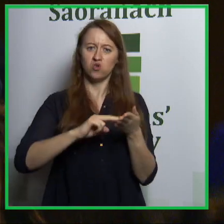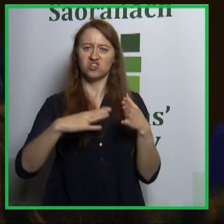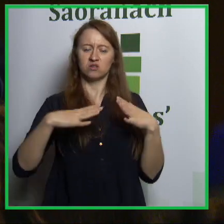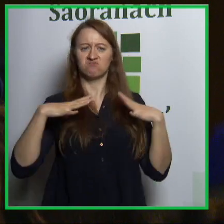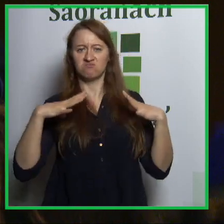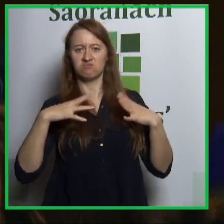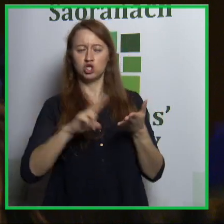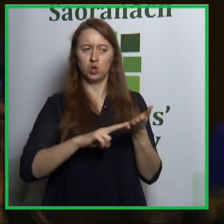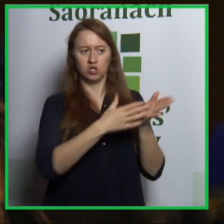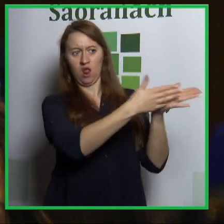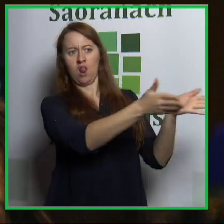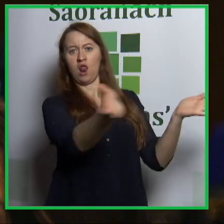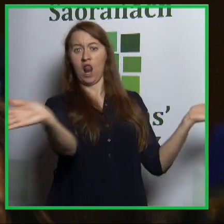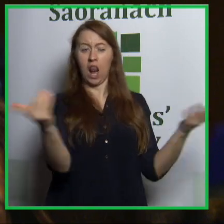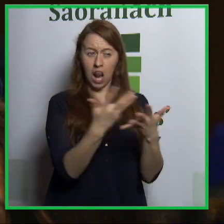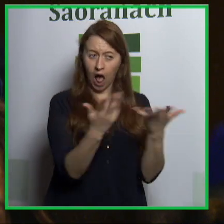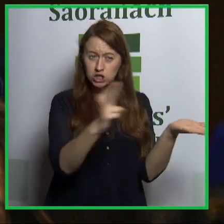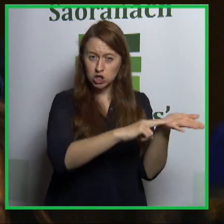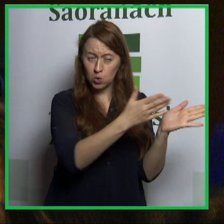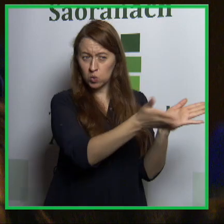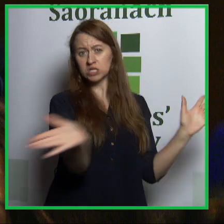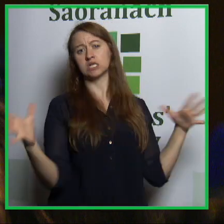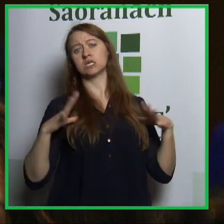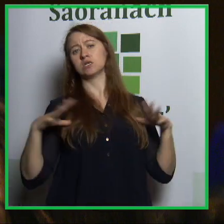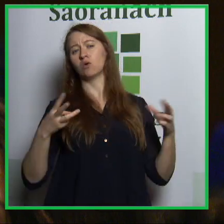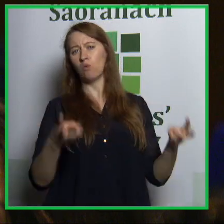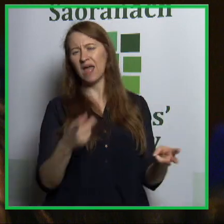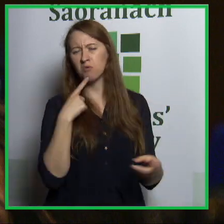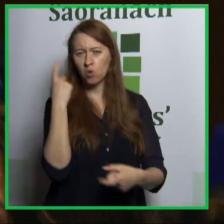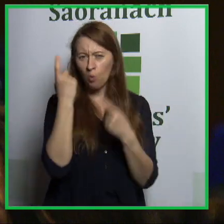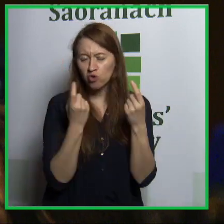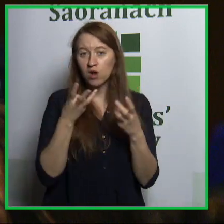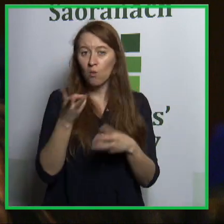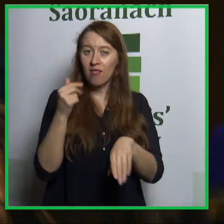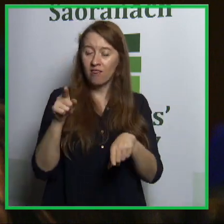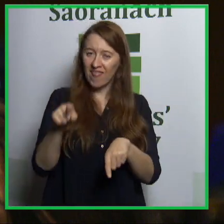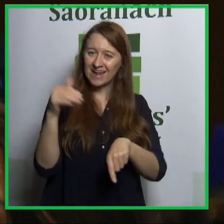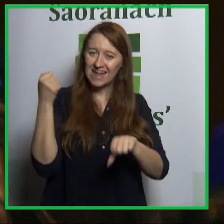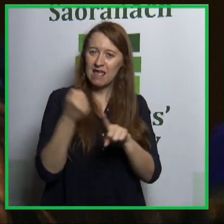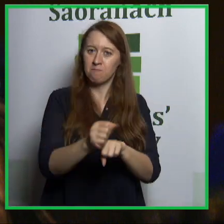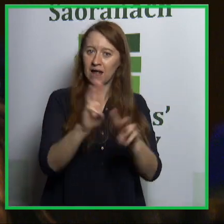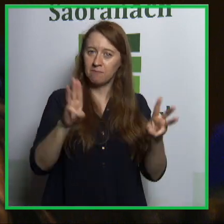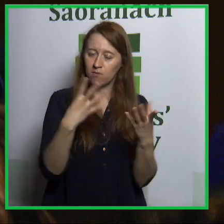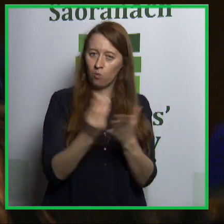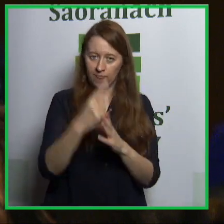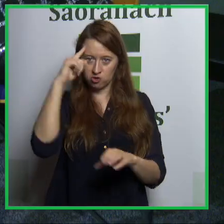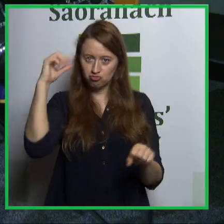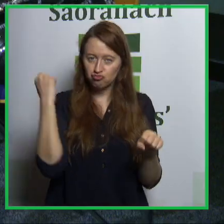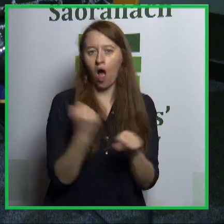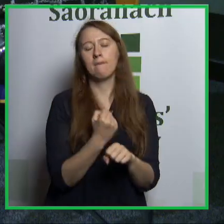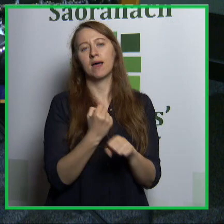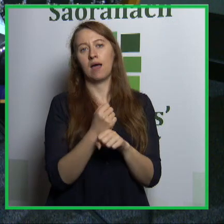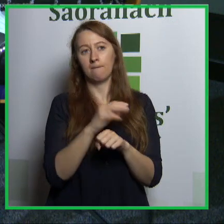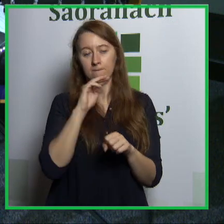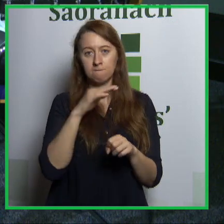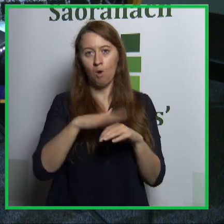trauma more likely to get involved and become addicted because of accessibility? I